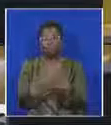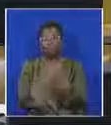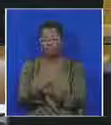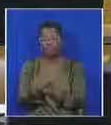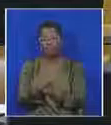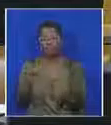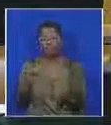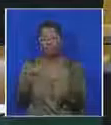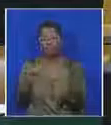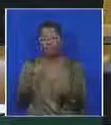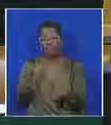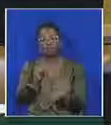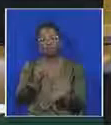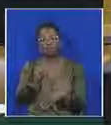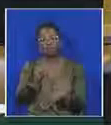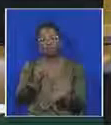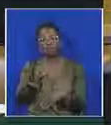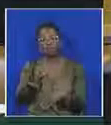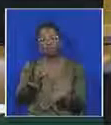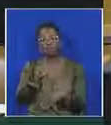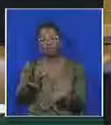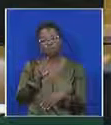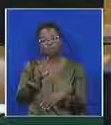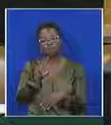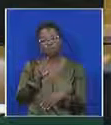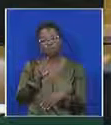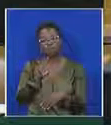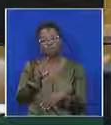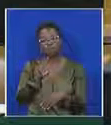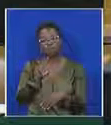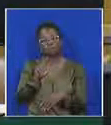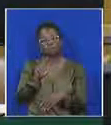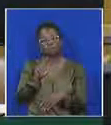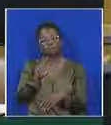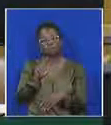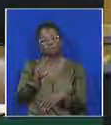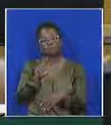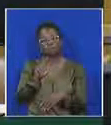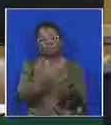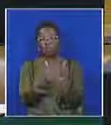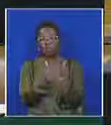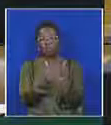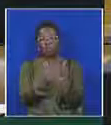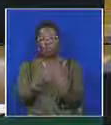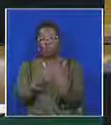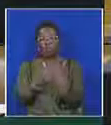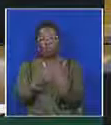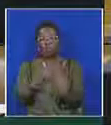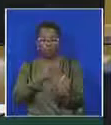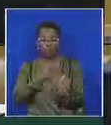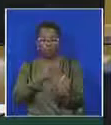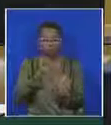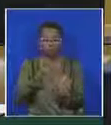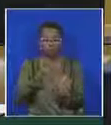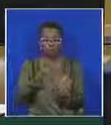with the social partners involve not only COSATU, but all